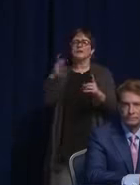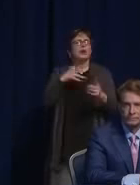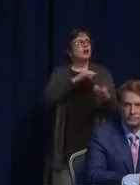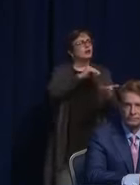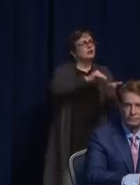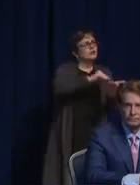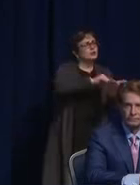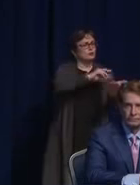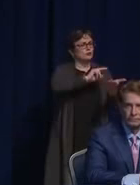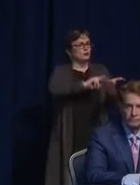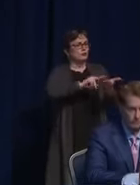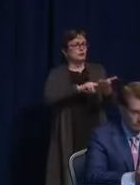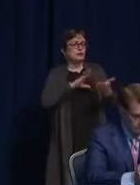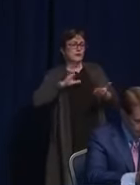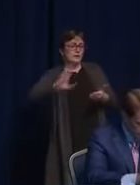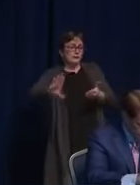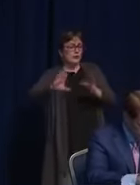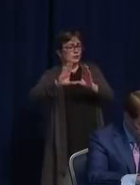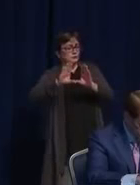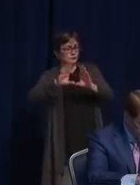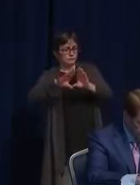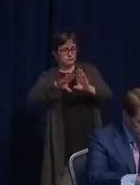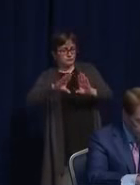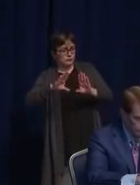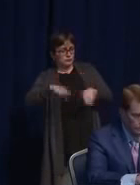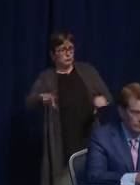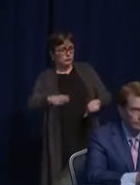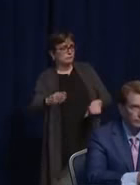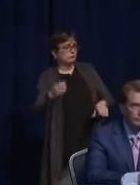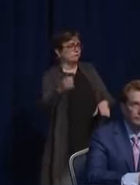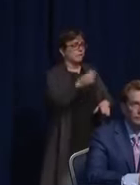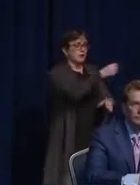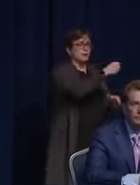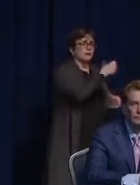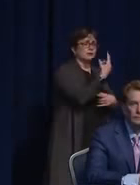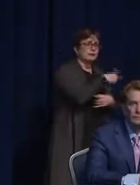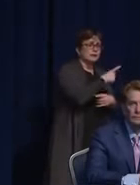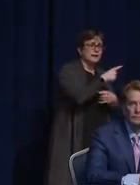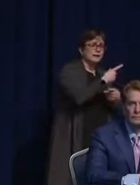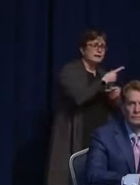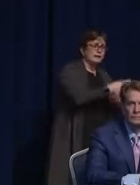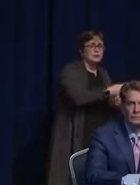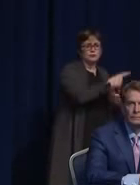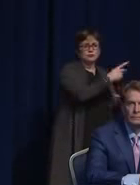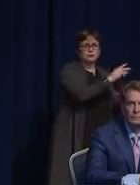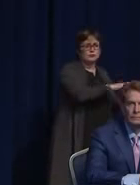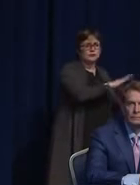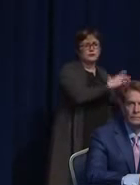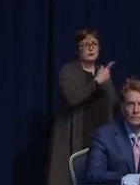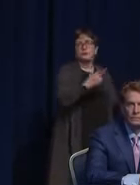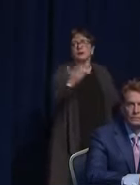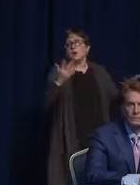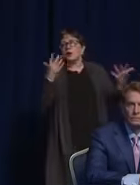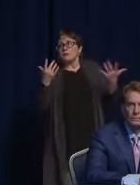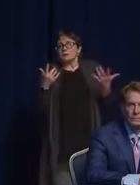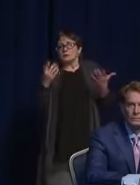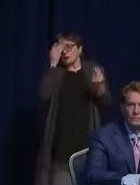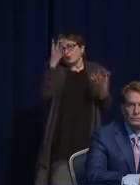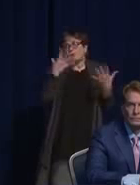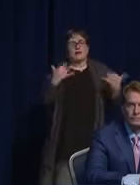have kids in schools, single parents with kids in schools, but for the time being, no. Elise, do you have any?